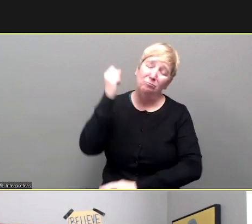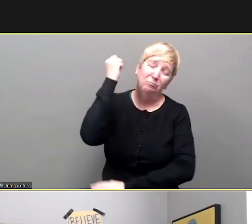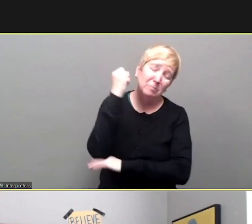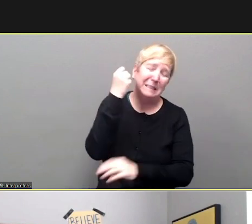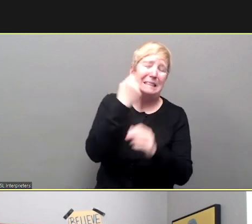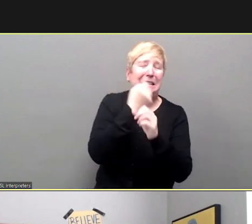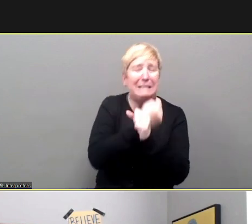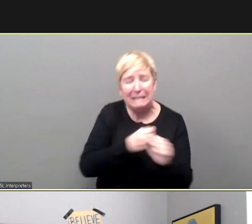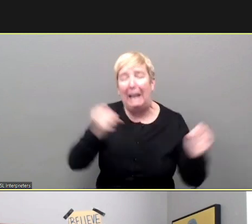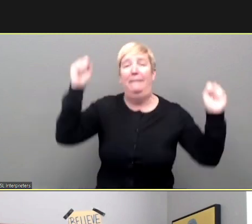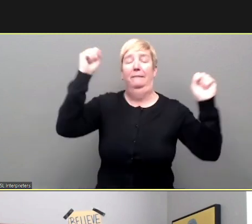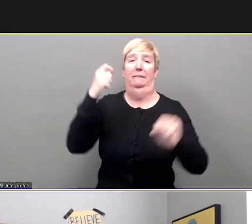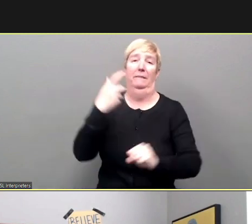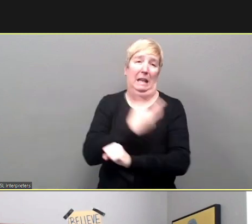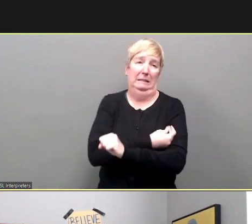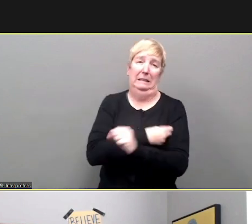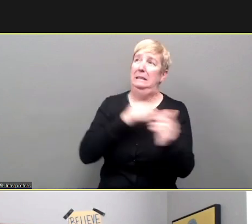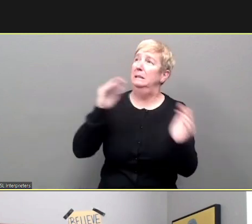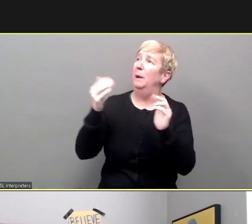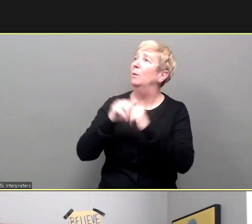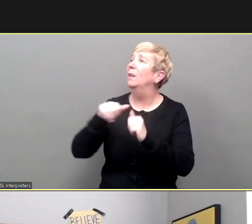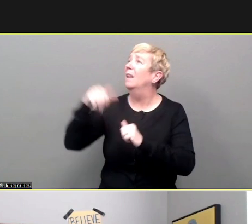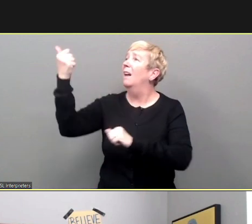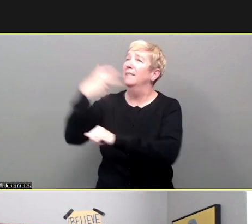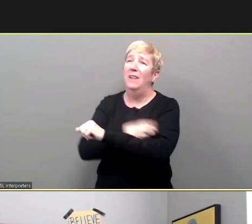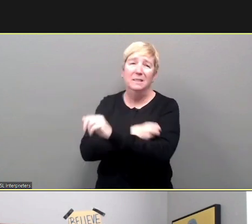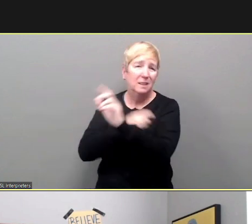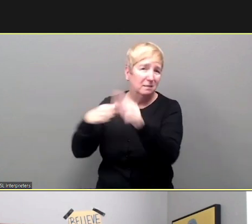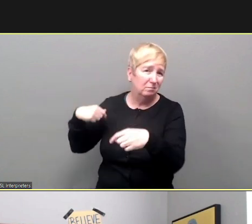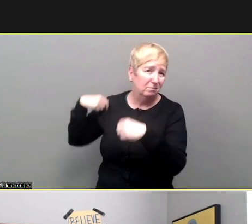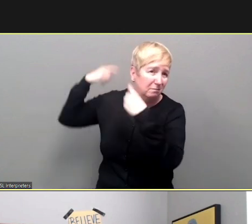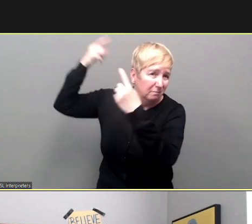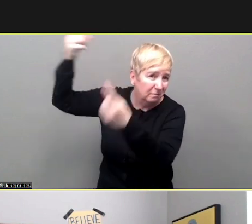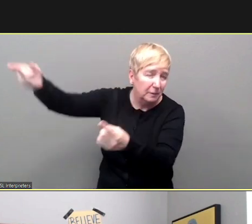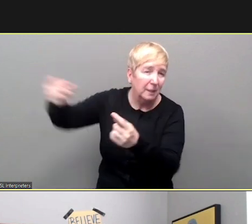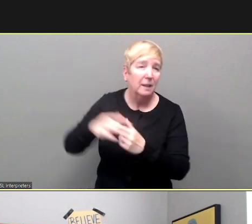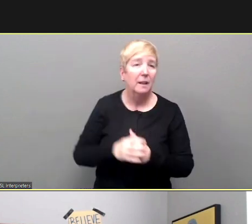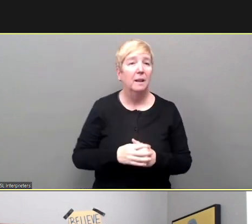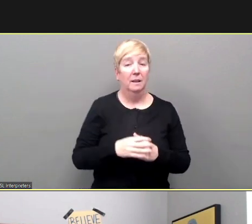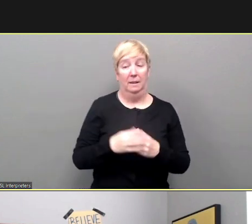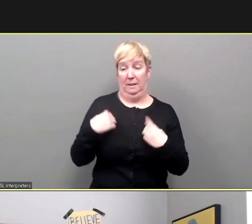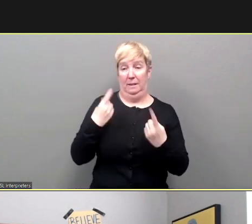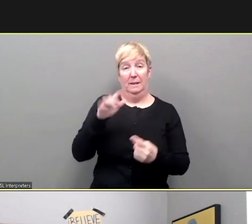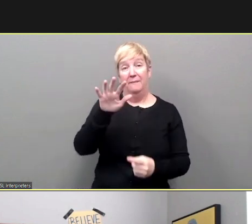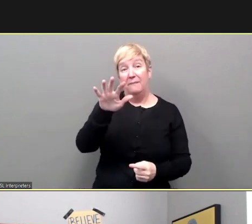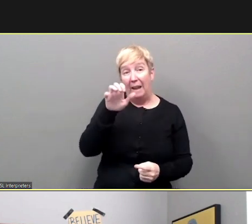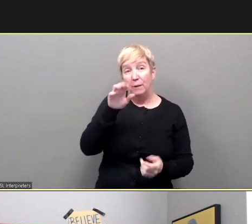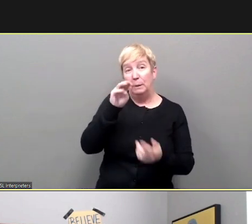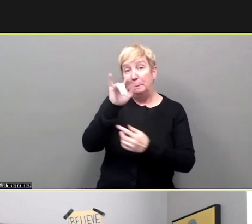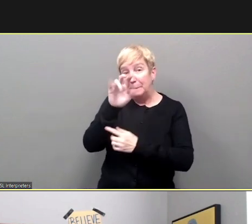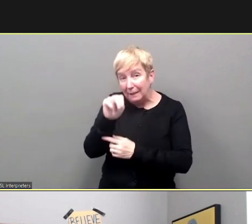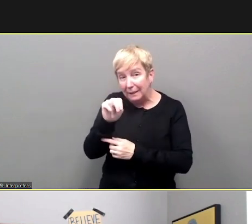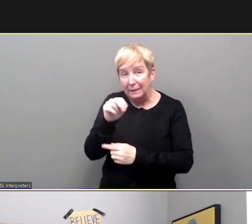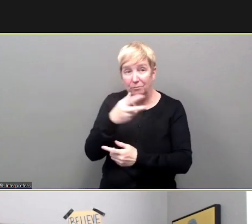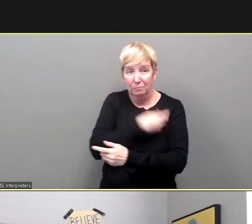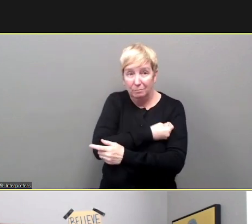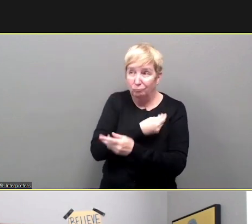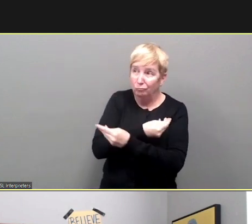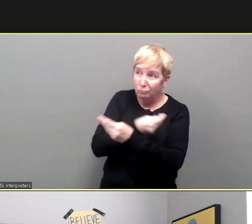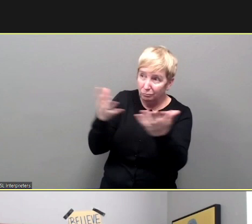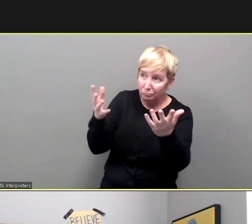The safety profile just in the United States, over 500 million doses have been given nationwide,